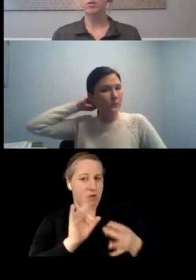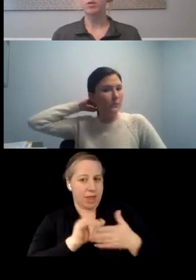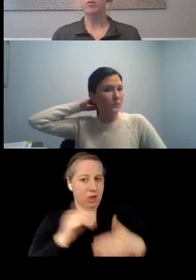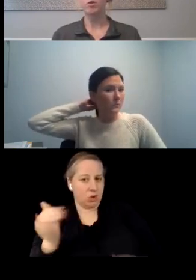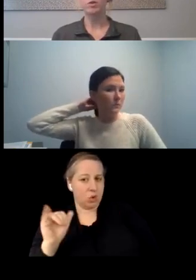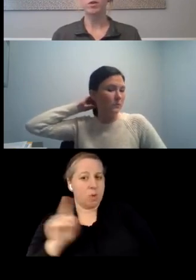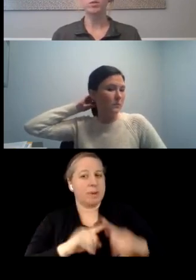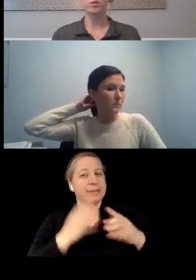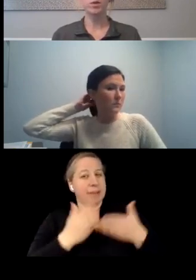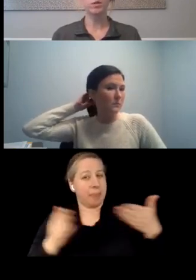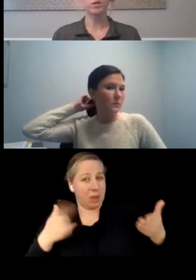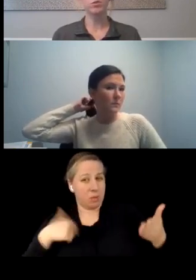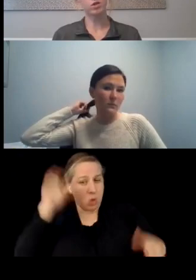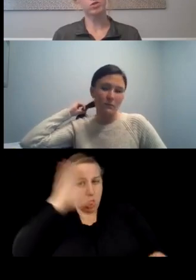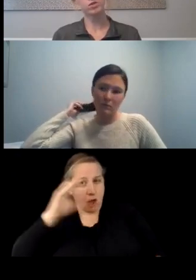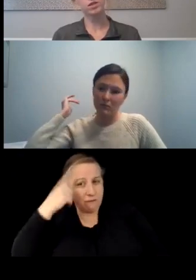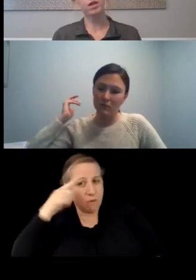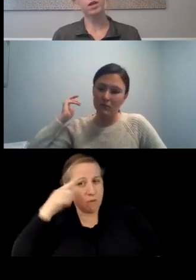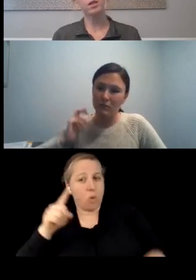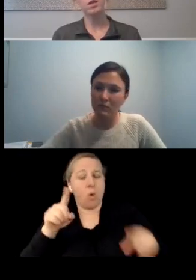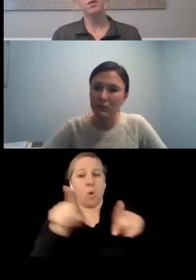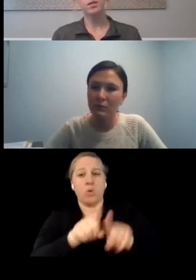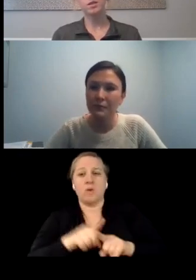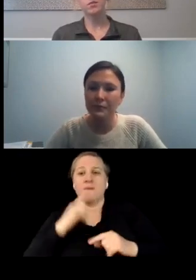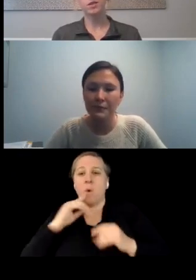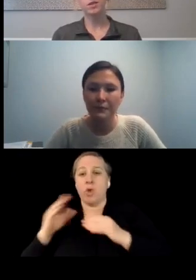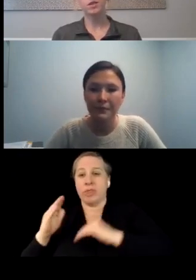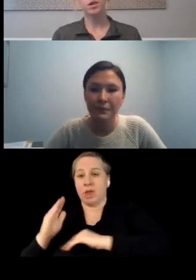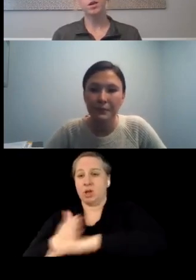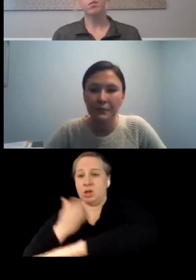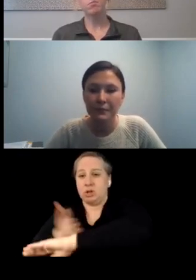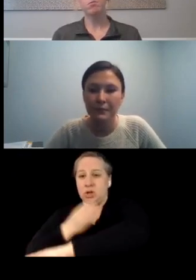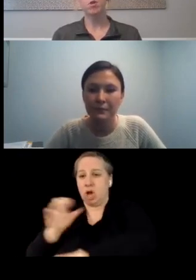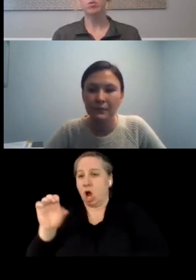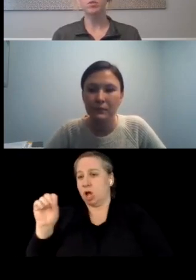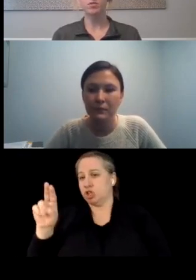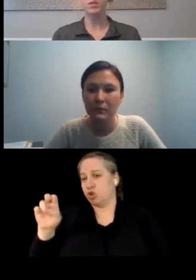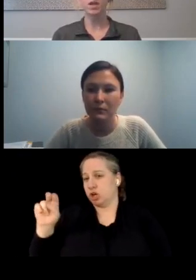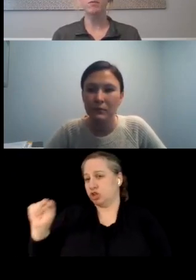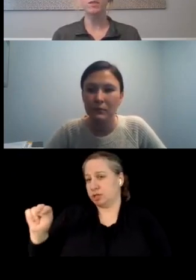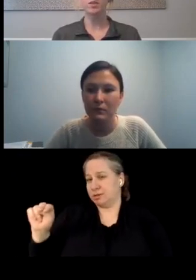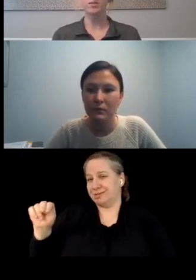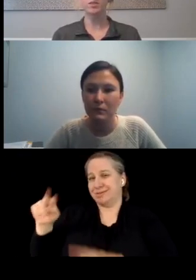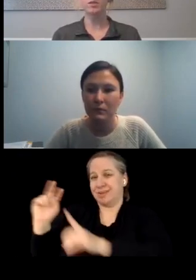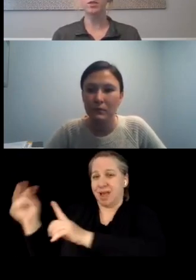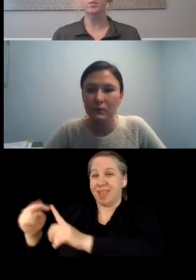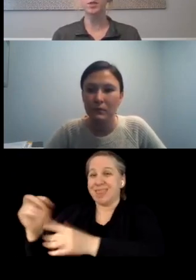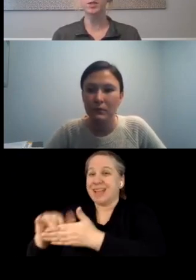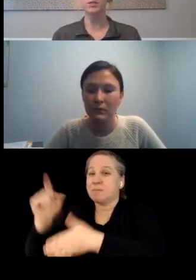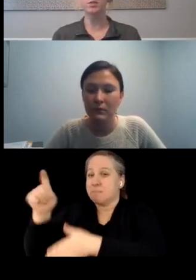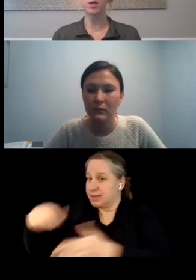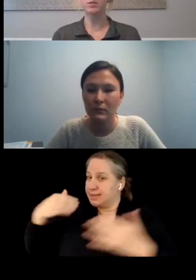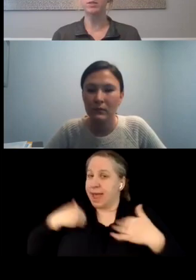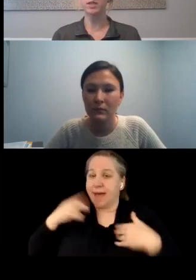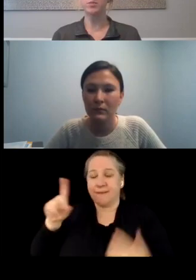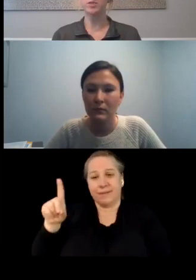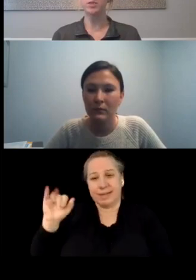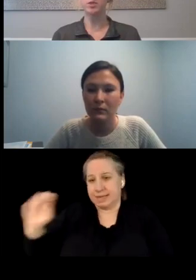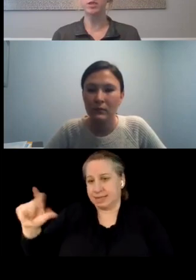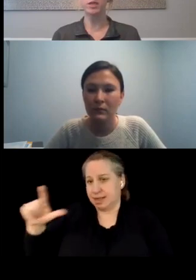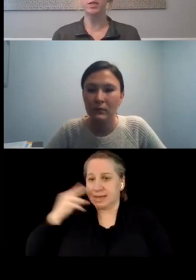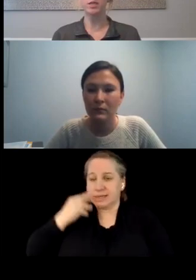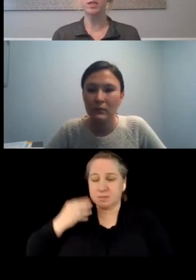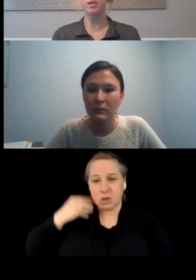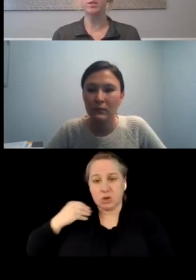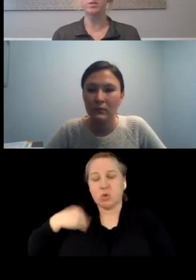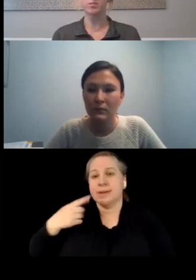that we would look for. We also on the construction side, that's definitely almost a must-have is that diesel experience. So I would say on the